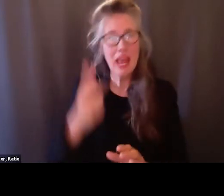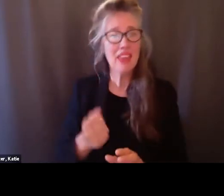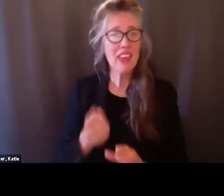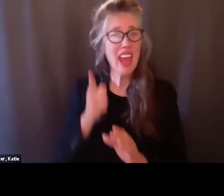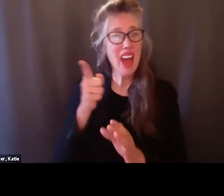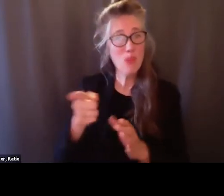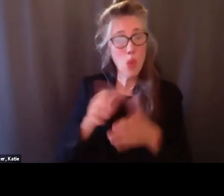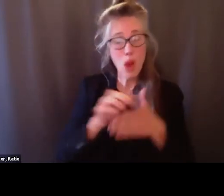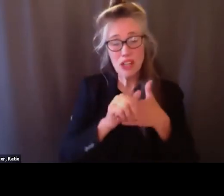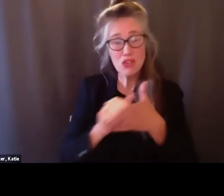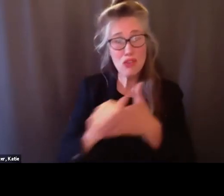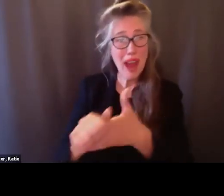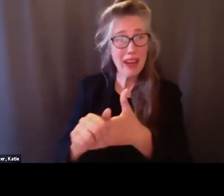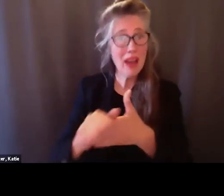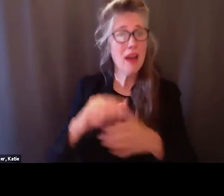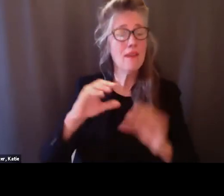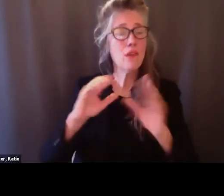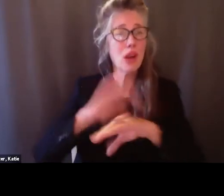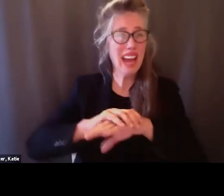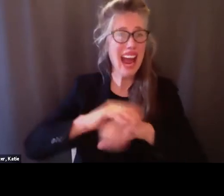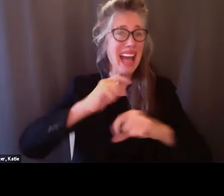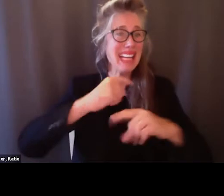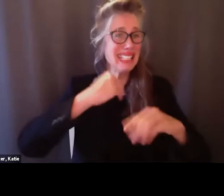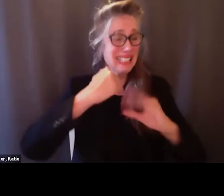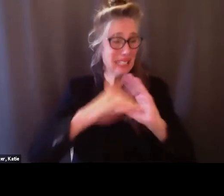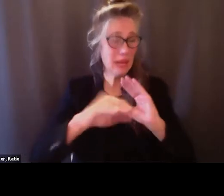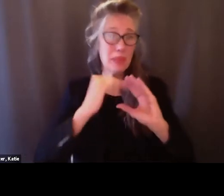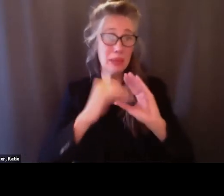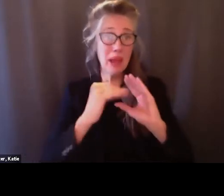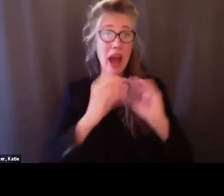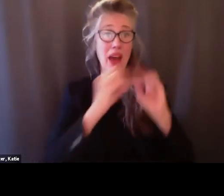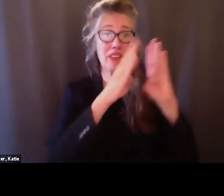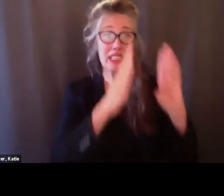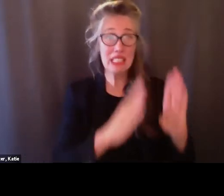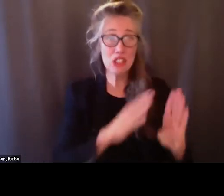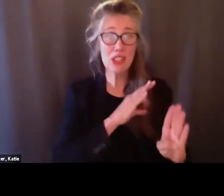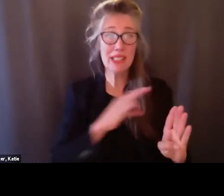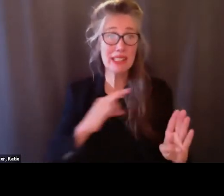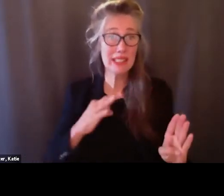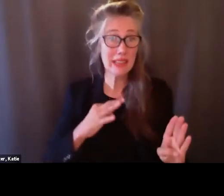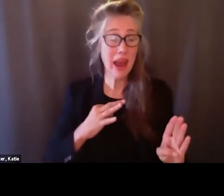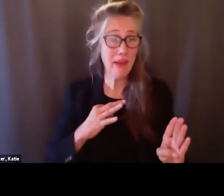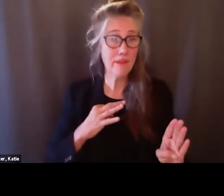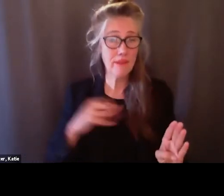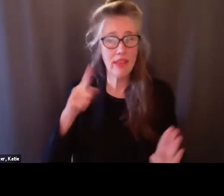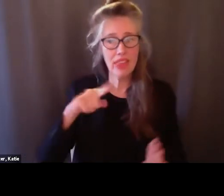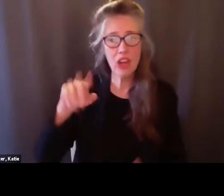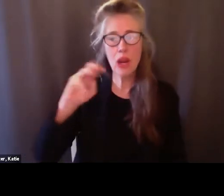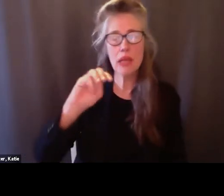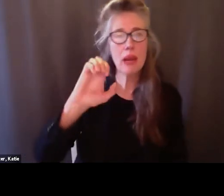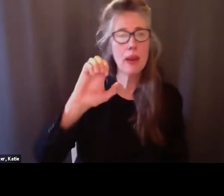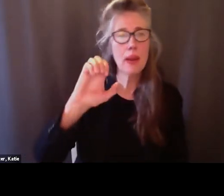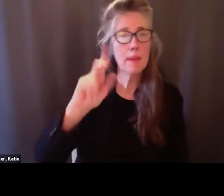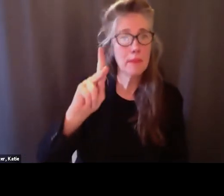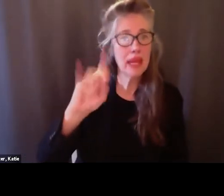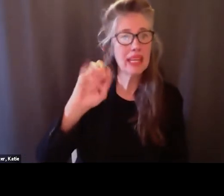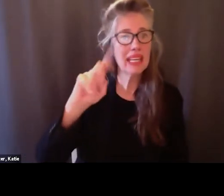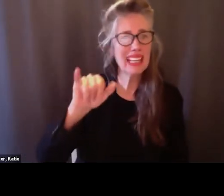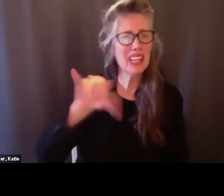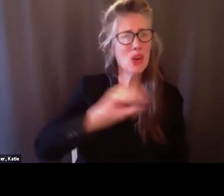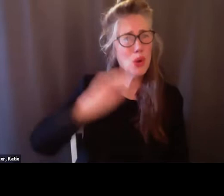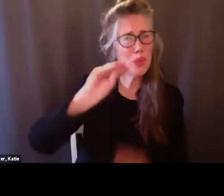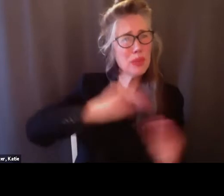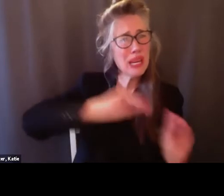school. I had emailed you previously the names and numbers of teachers and staff that were being moved. It's now